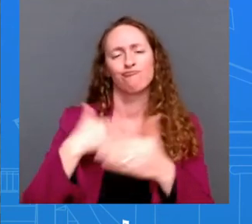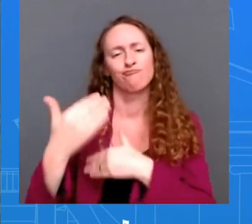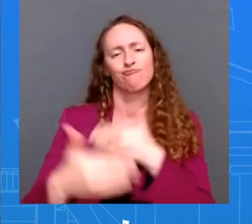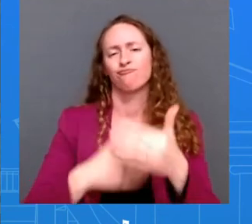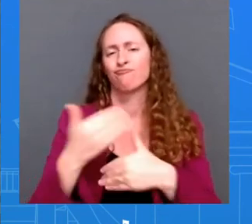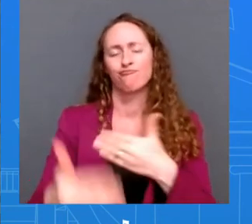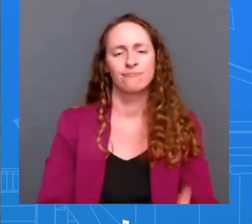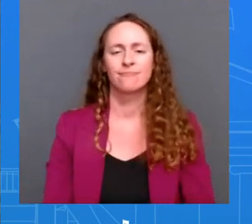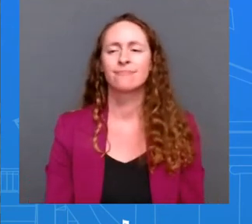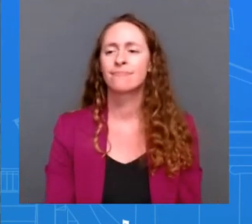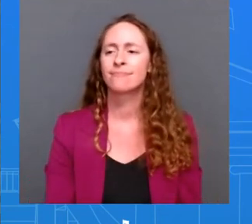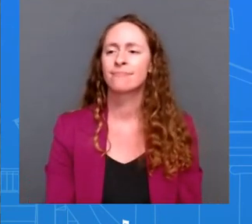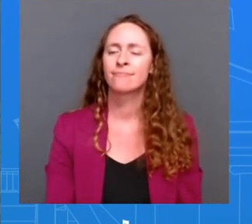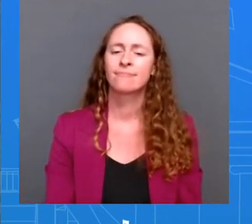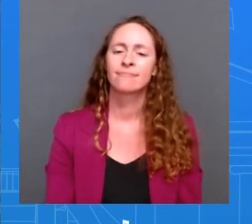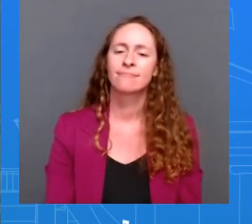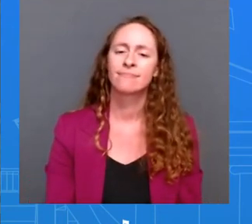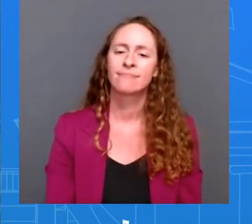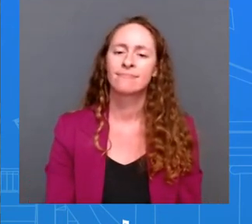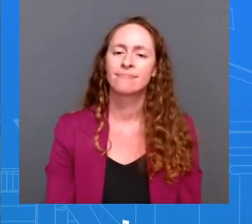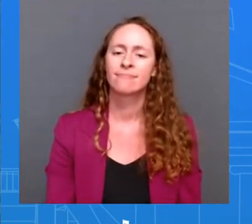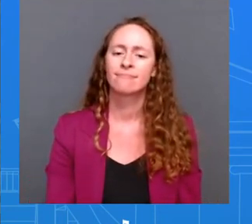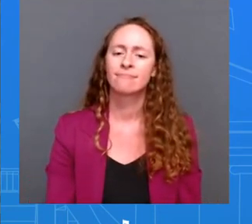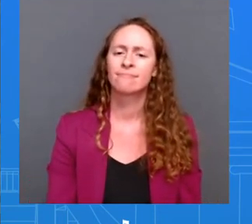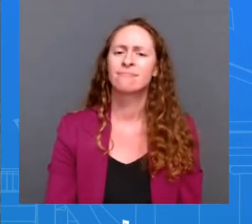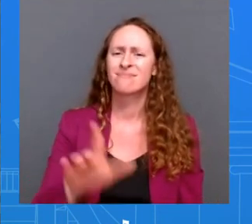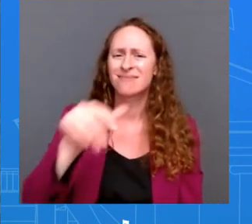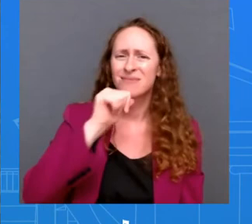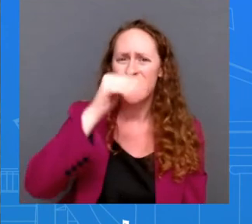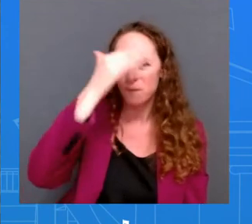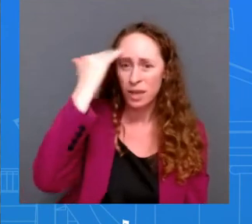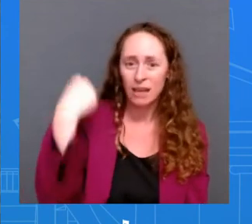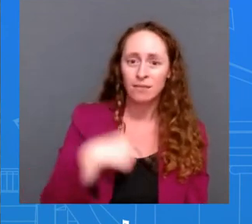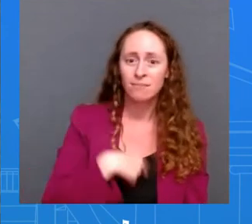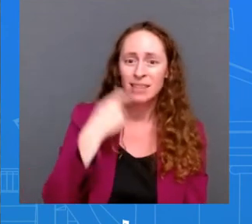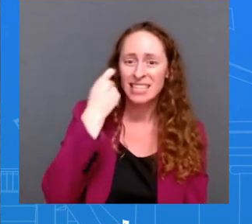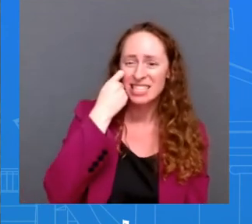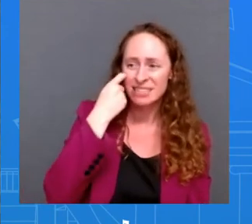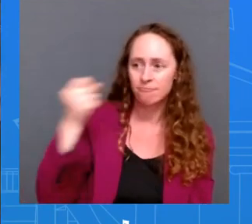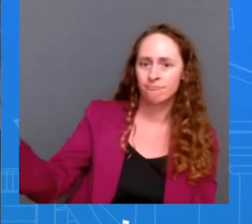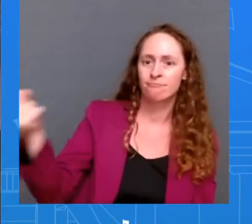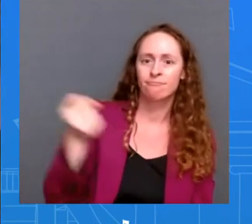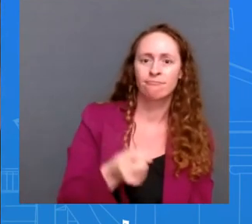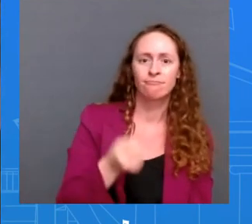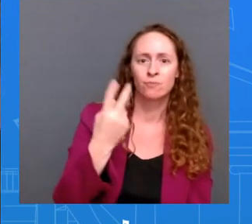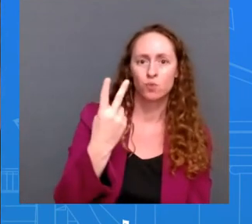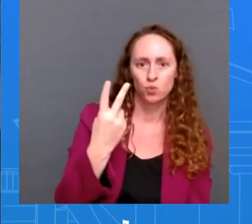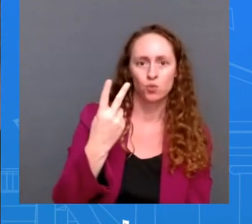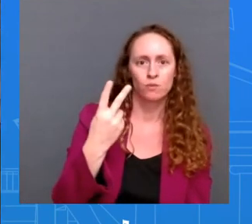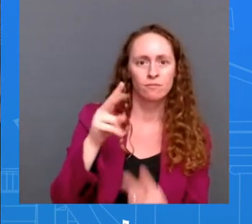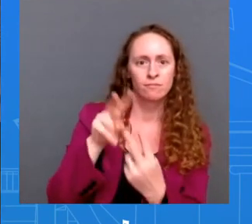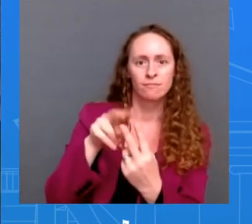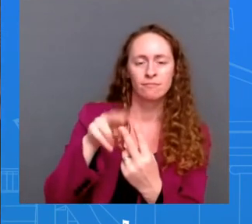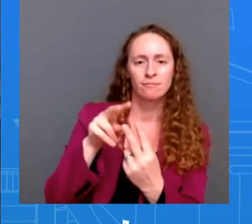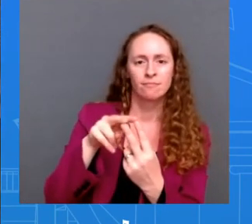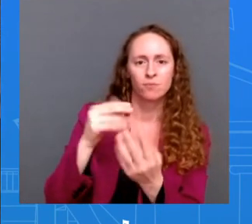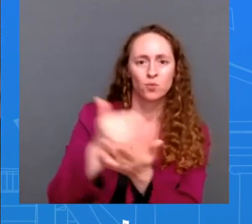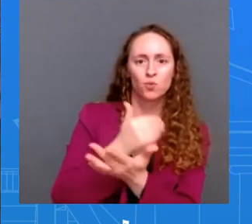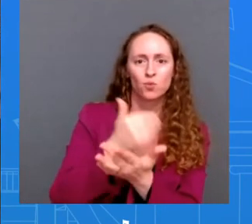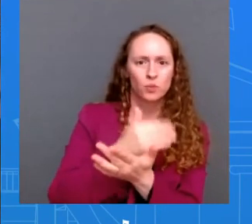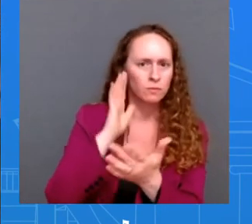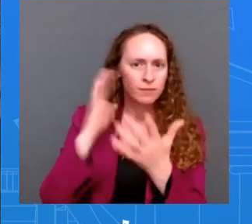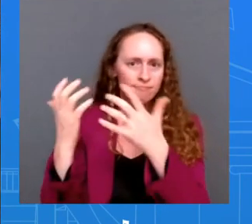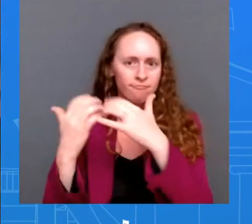monkeypox coordinators, the response team, which is going to also make a difference. On that front, it does seem like this week you've named a